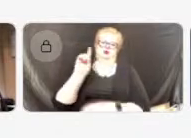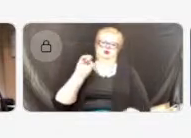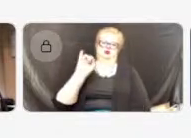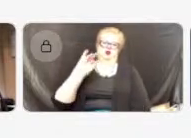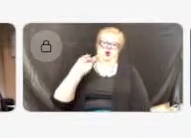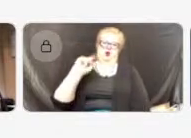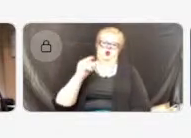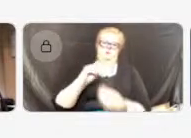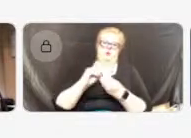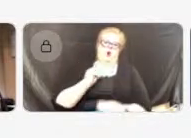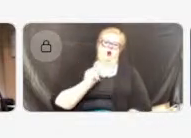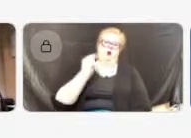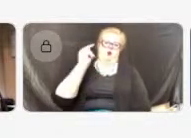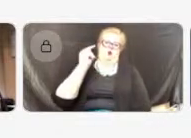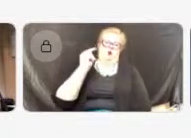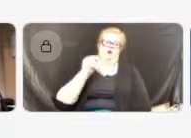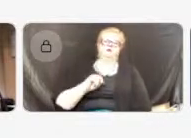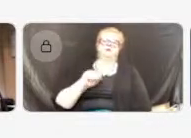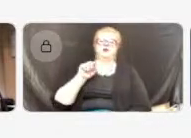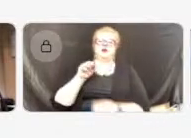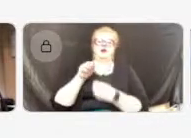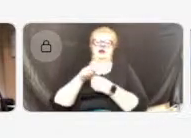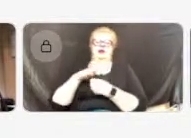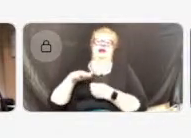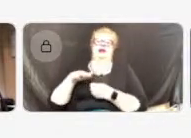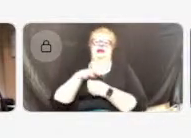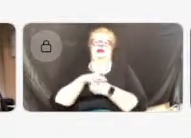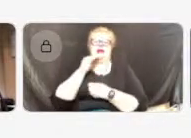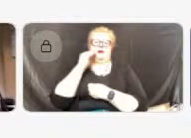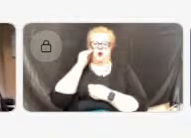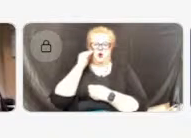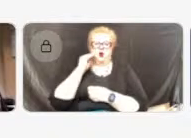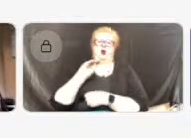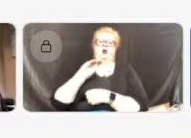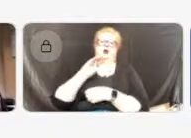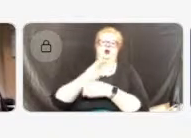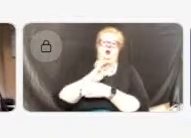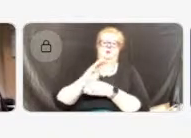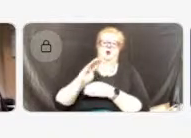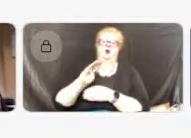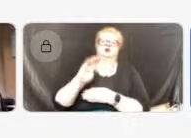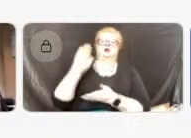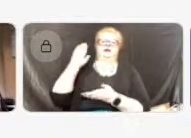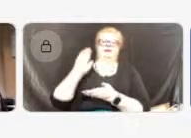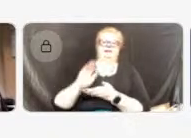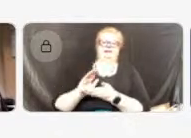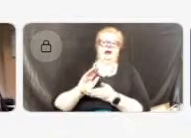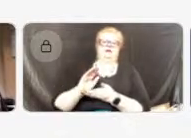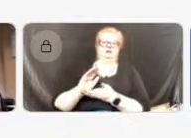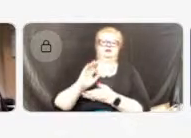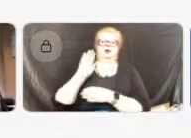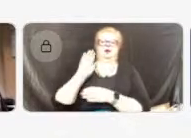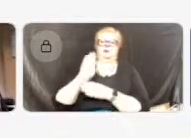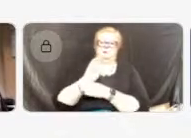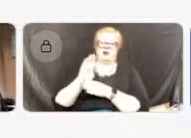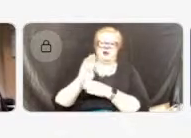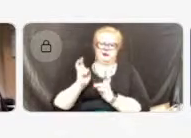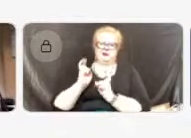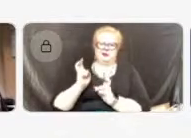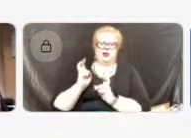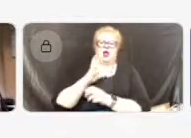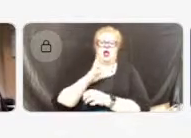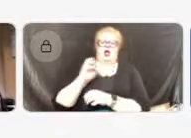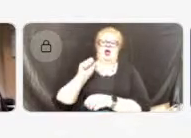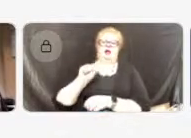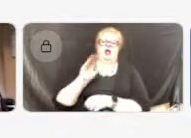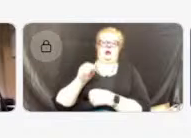The neighborhood commercial designation is designed to be lower scale commercial and can be next